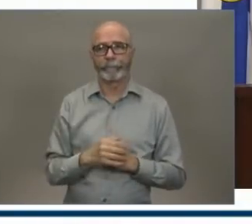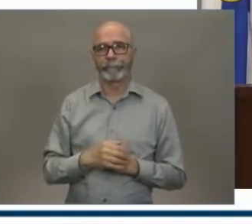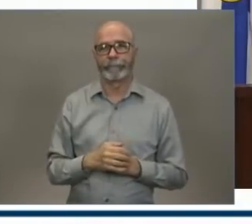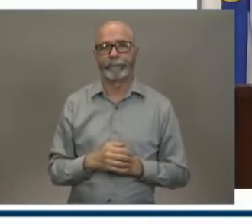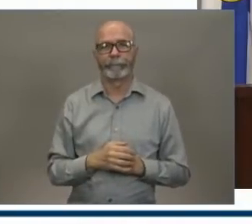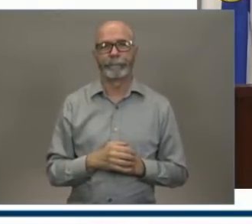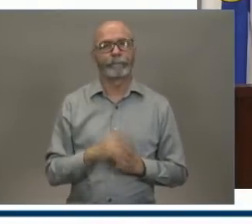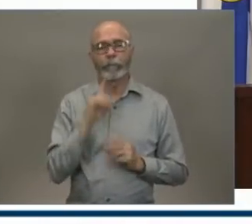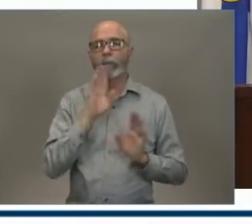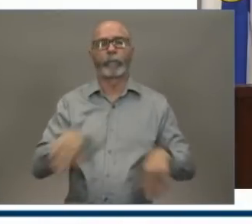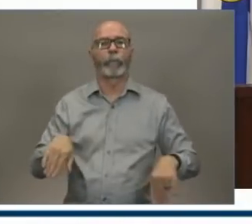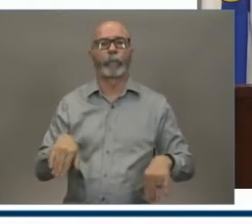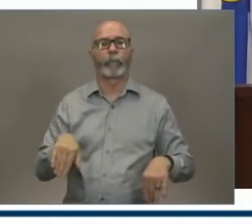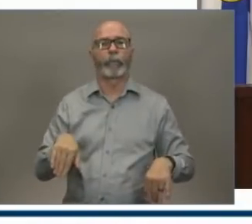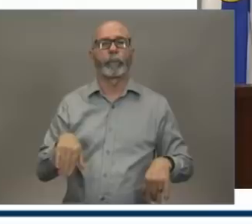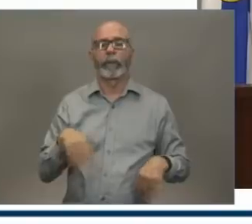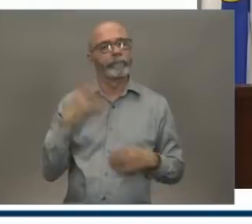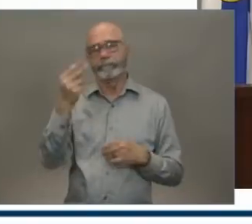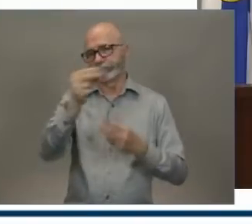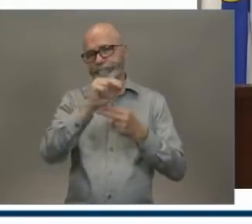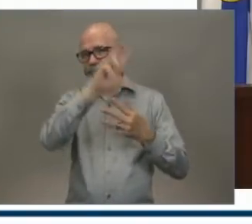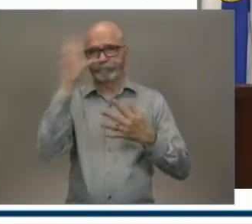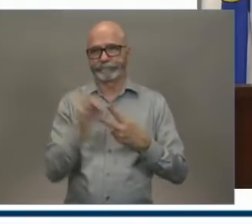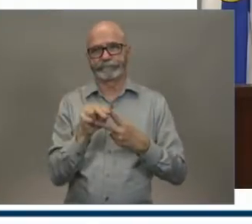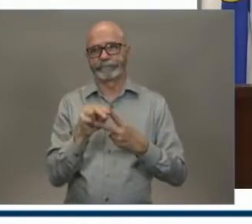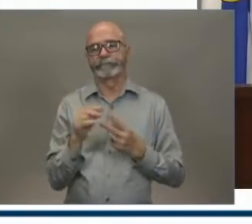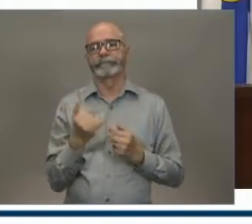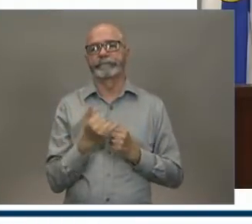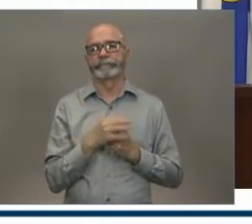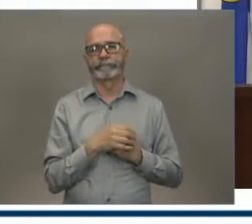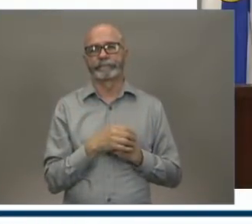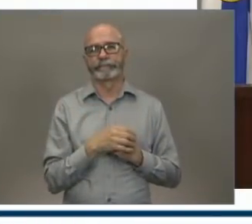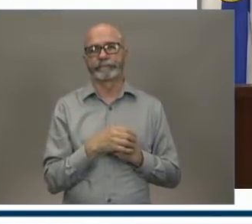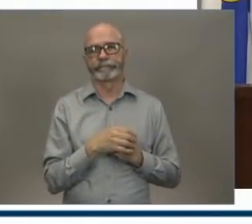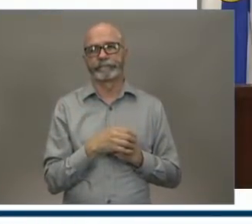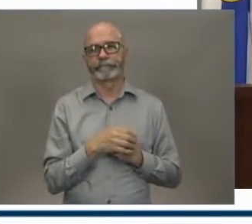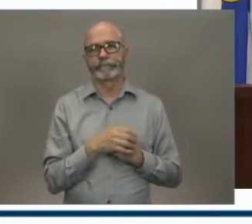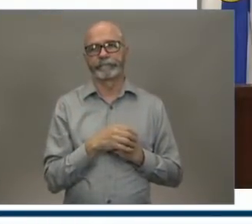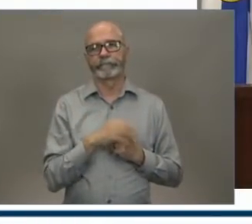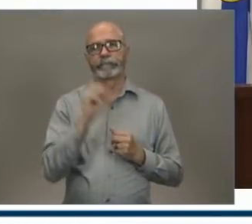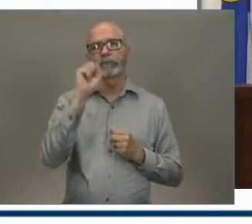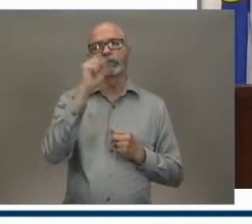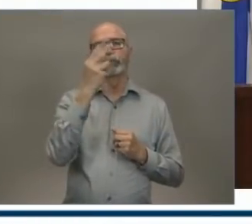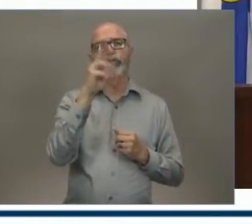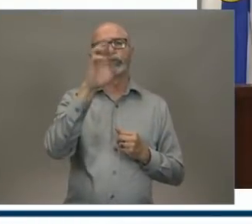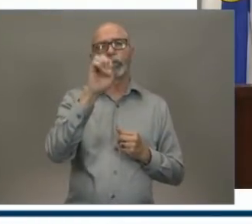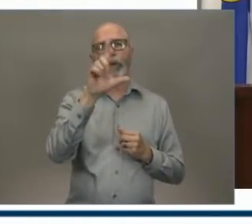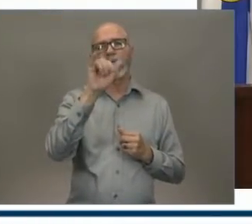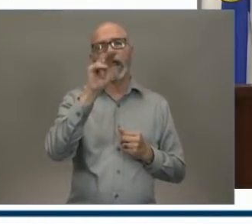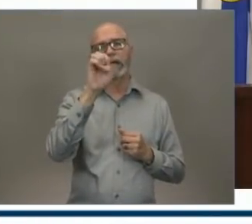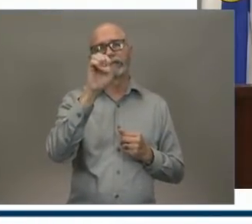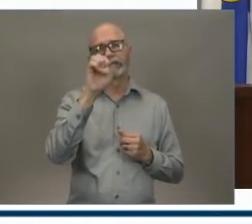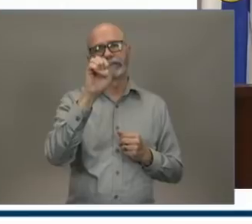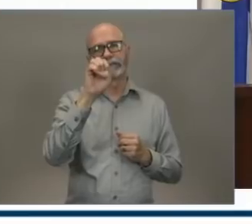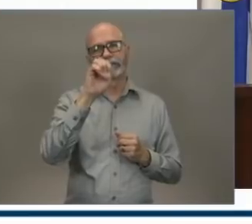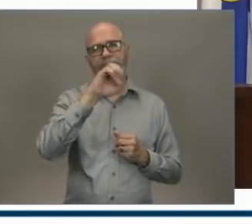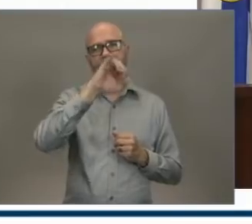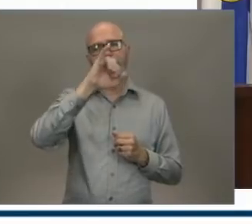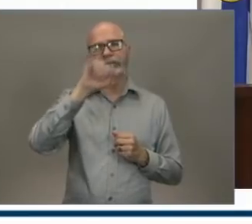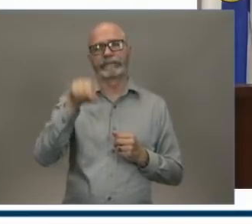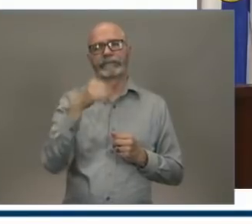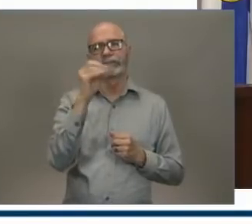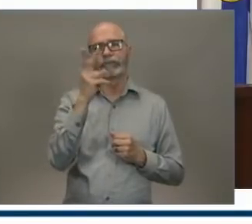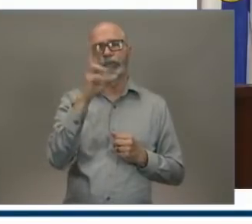We'll move on. Next, we'll go to Maurice Reese from the Shoreline Journal. Are you there, Maurice? Yes, I